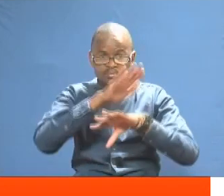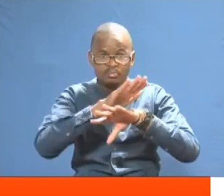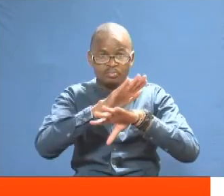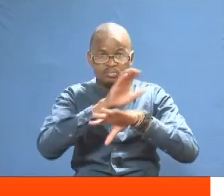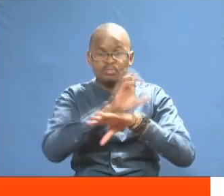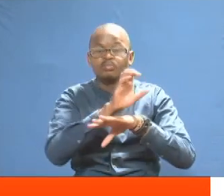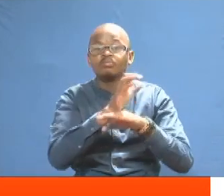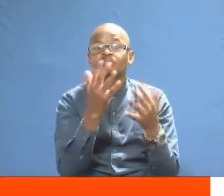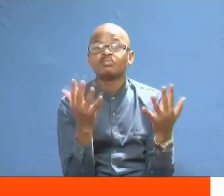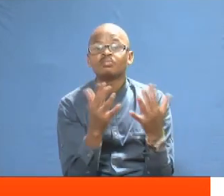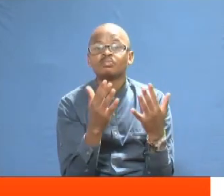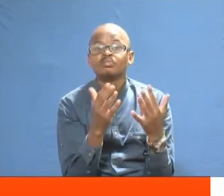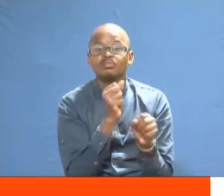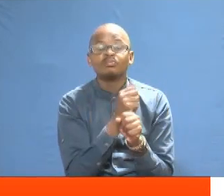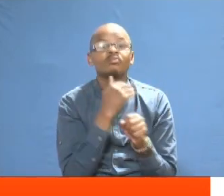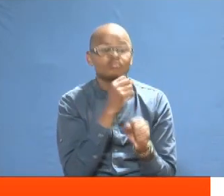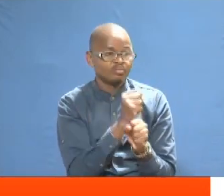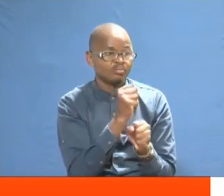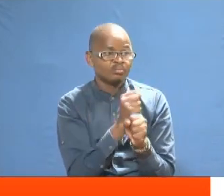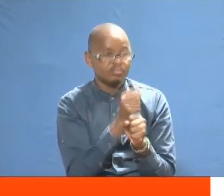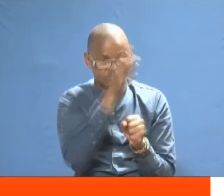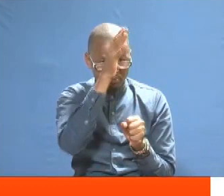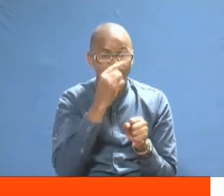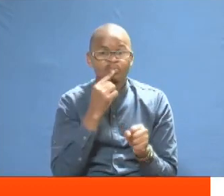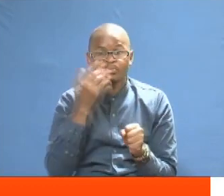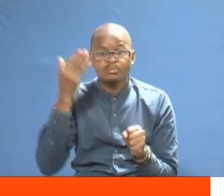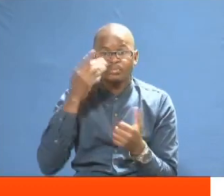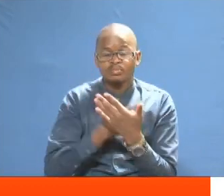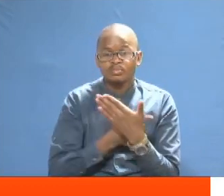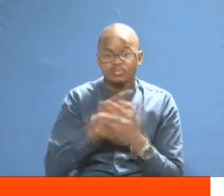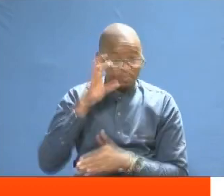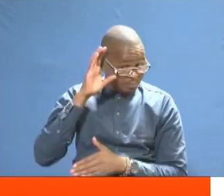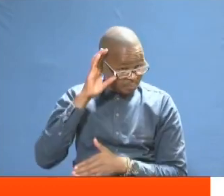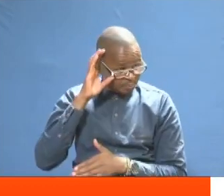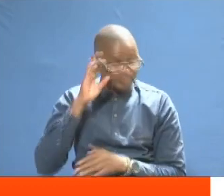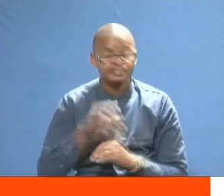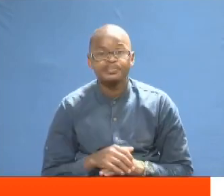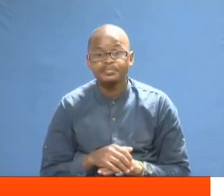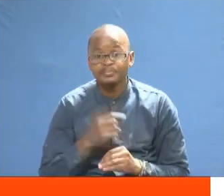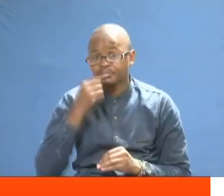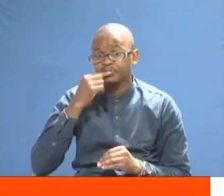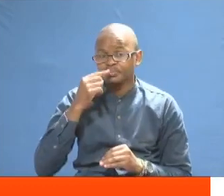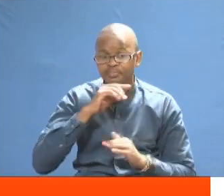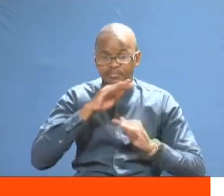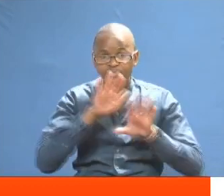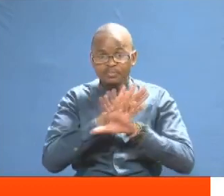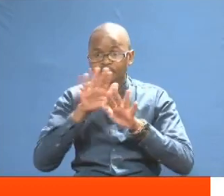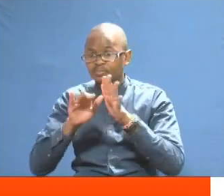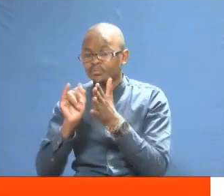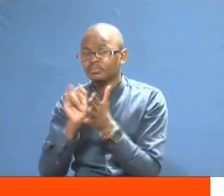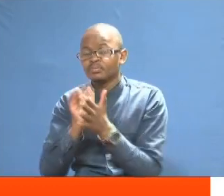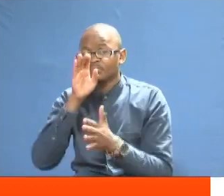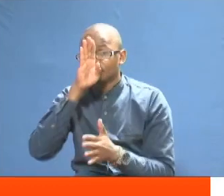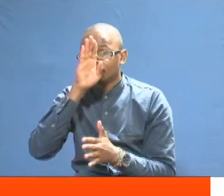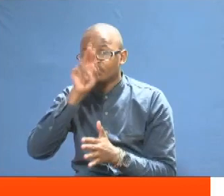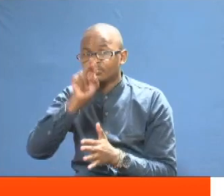people, is there a problem? Do you want him to work on Sunday? And he said last week, if you listen to the deputy president, he said everything that has